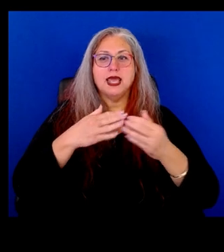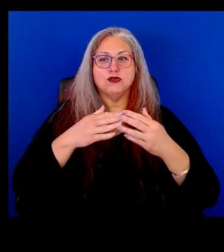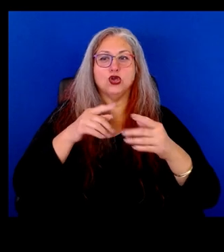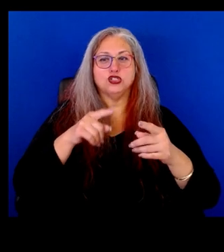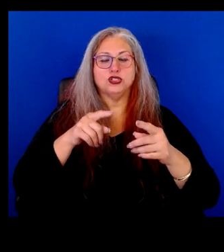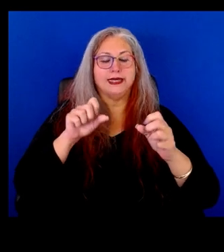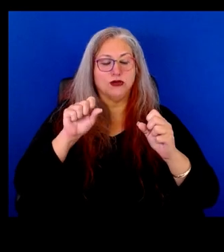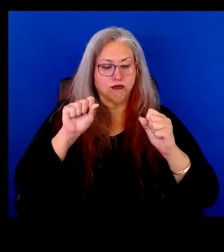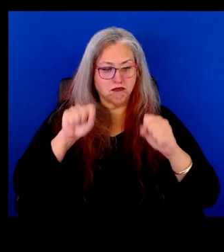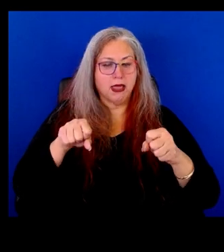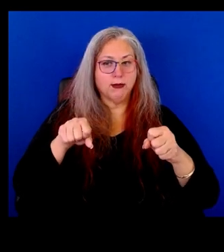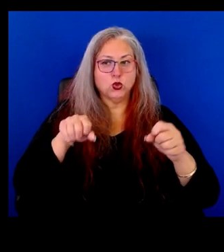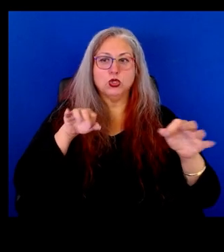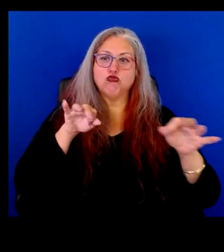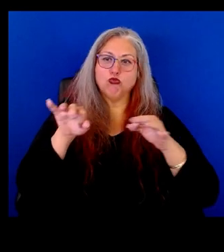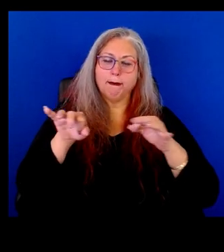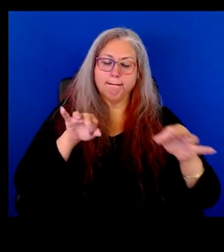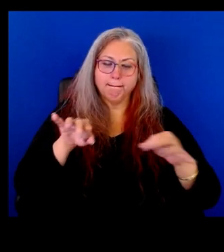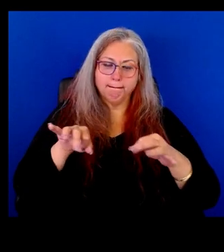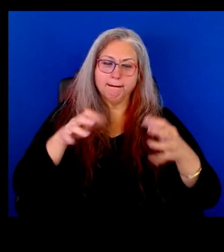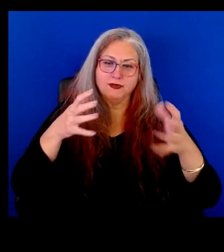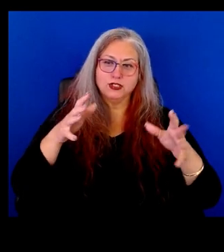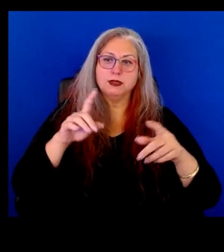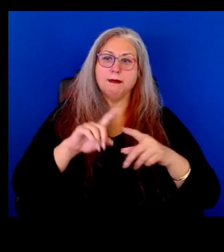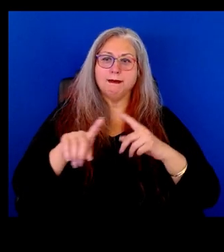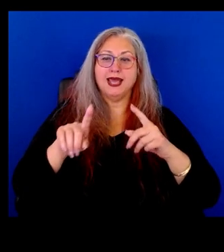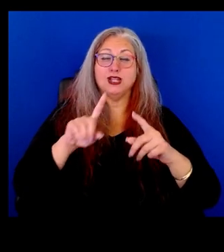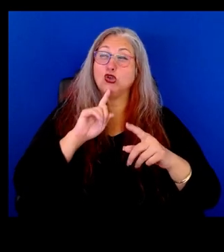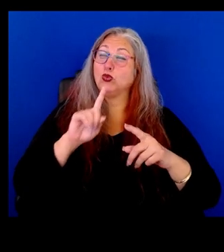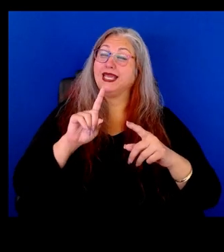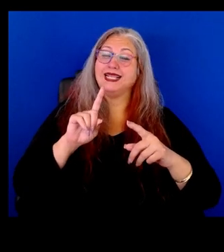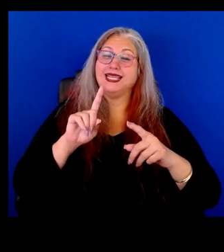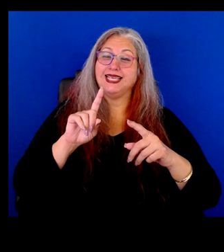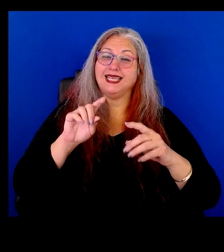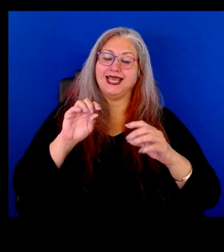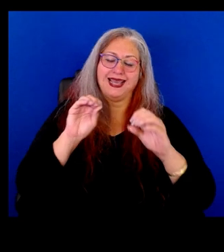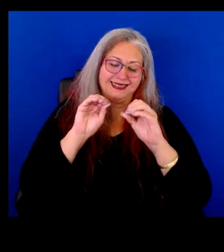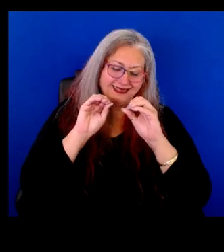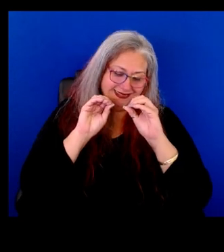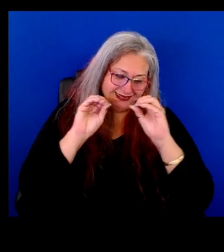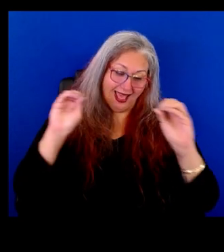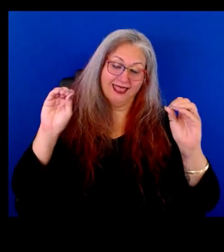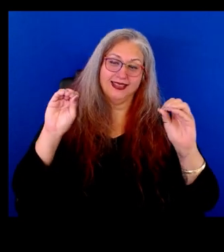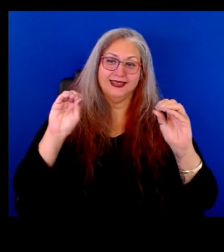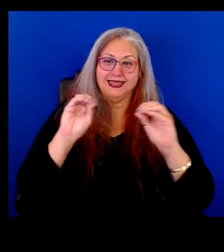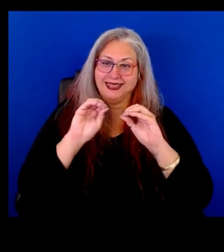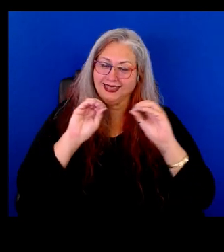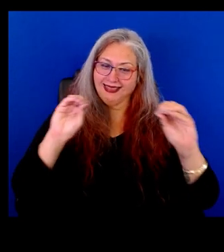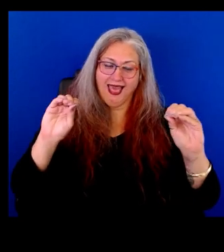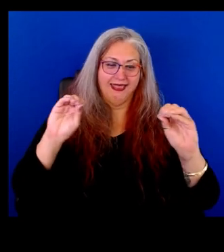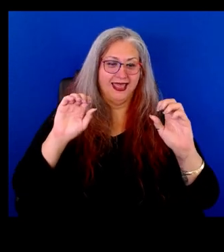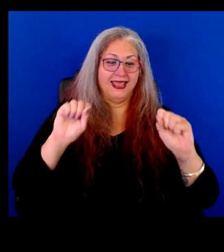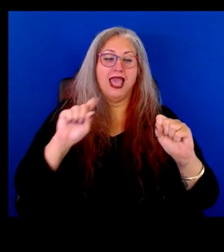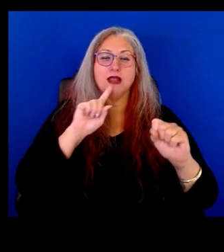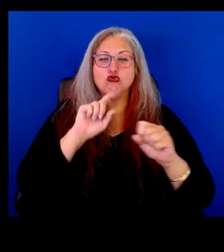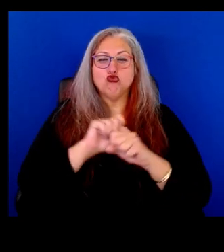although she was able to describe, but in reality, nothing compares to